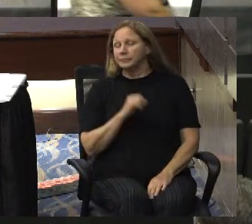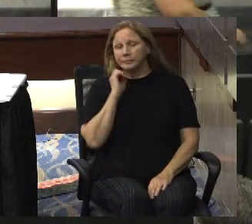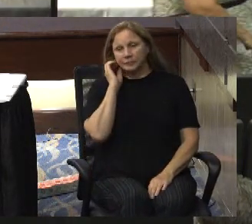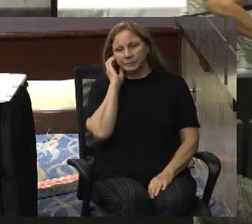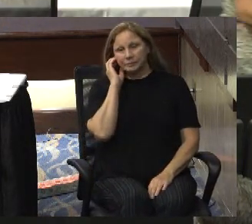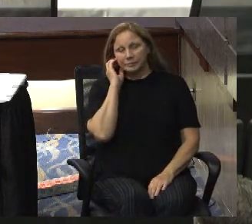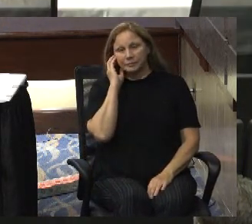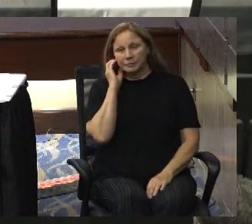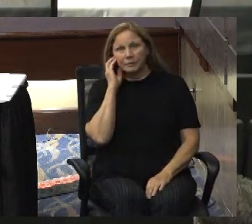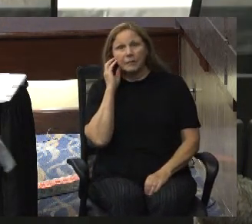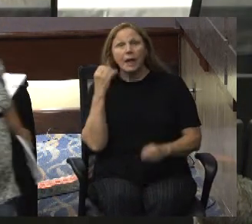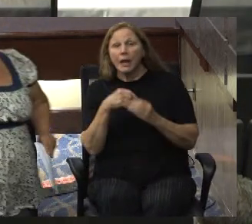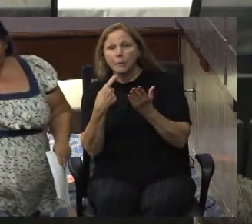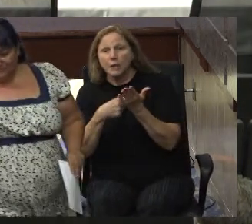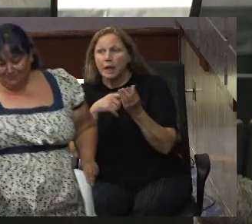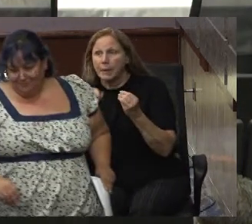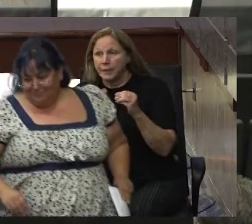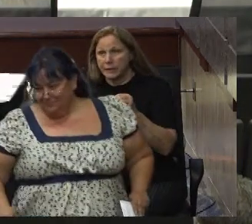Any other discussion on this item?